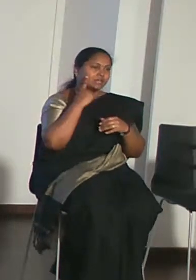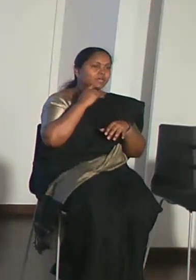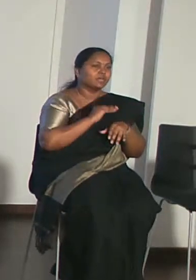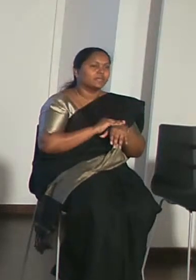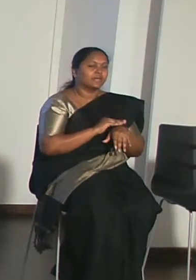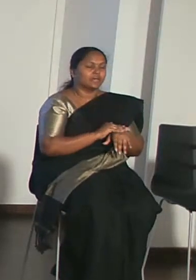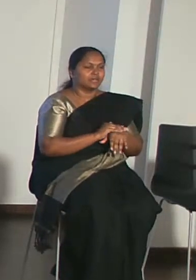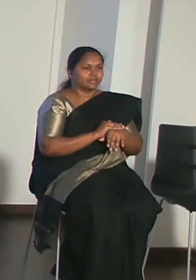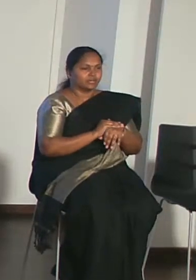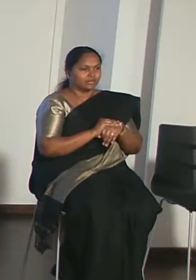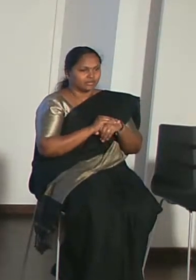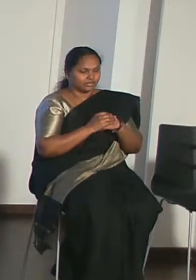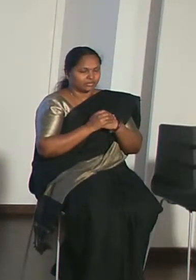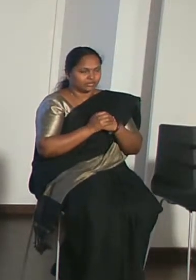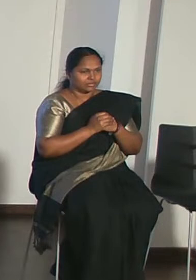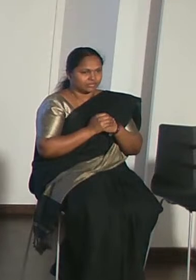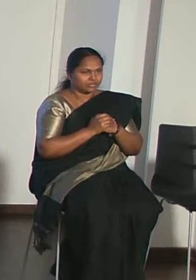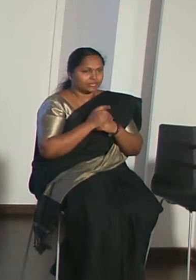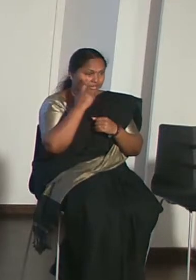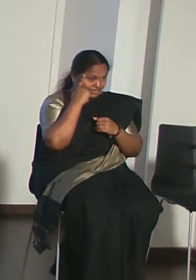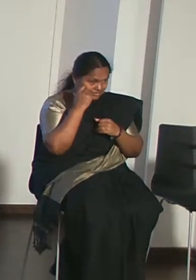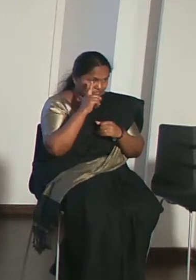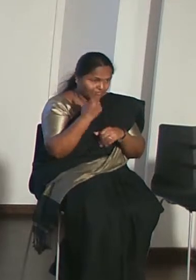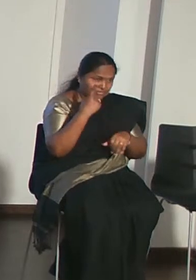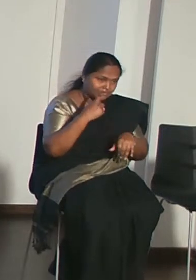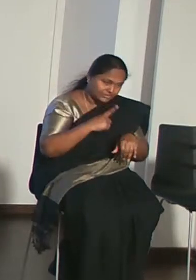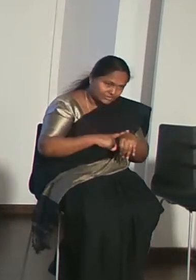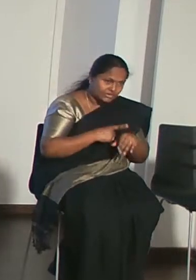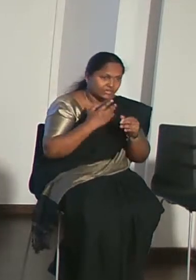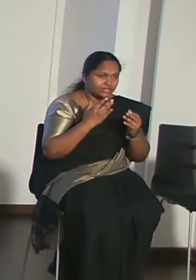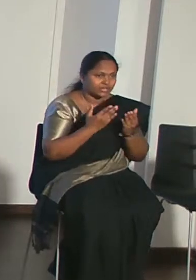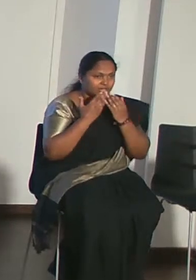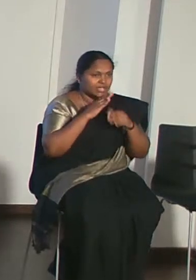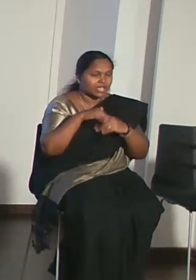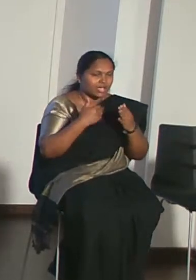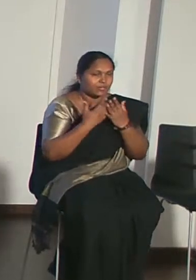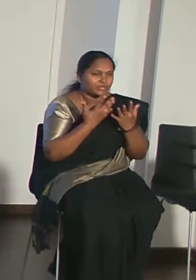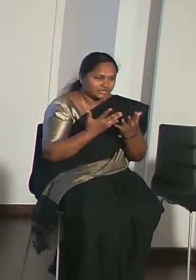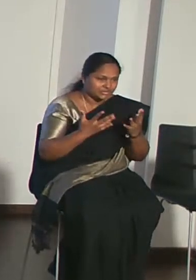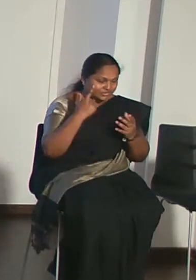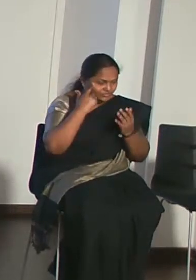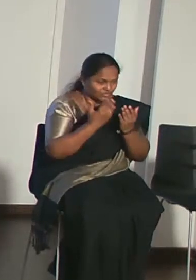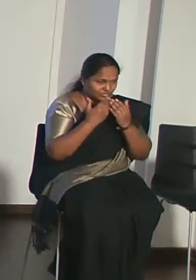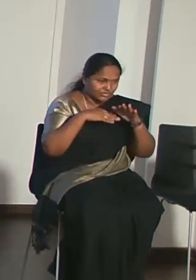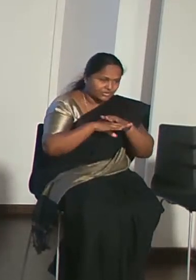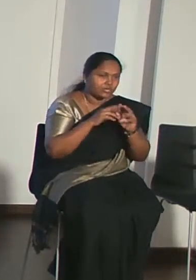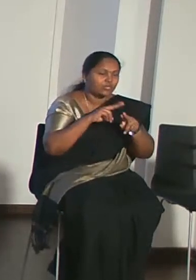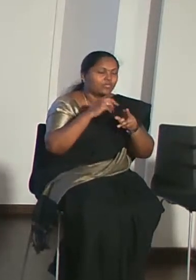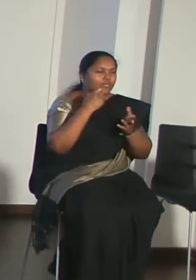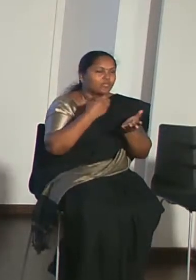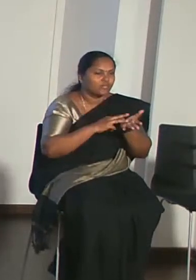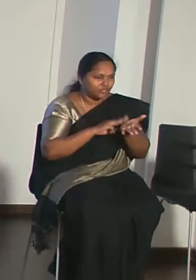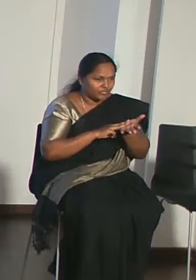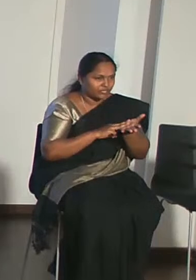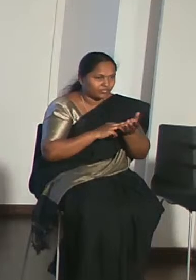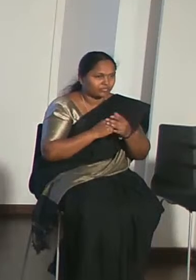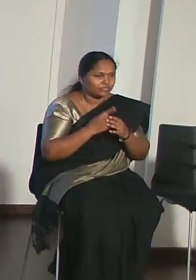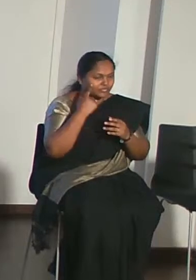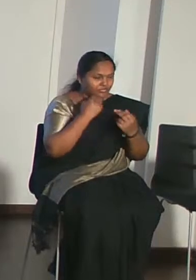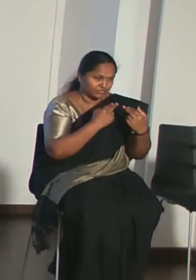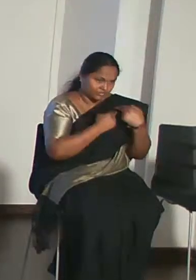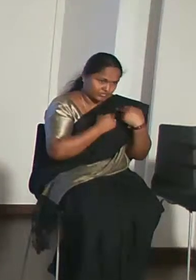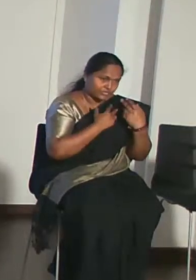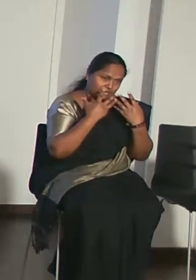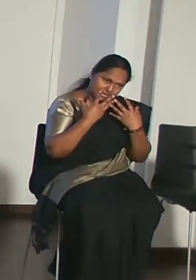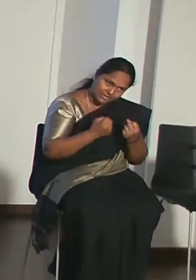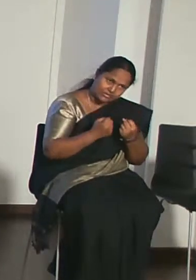experience artists for the first time or learn about things in an educational form, there's a certain responsibility that